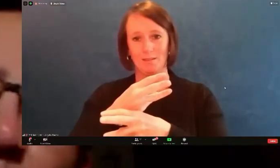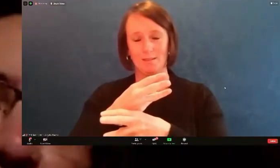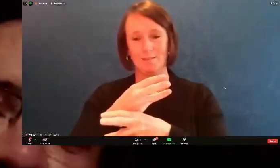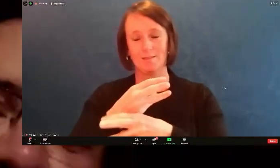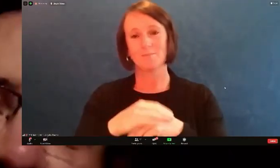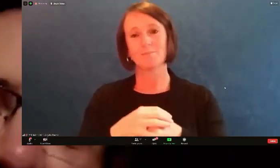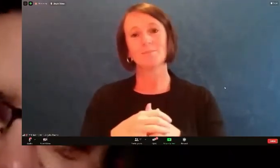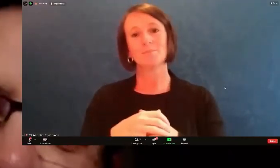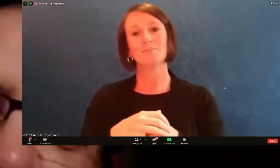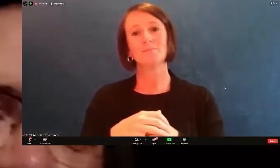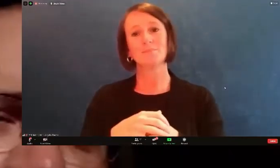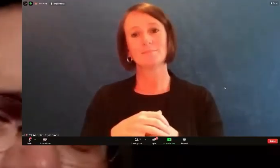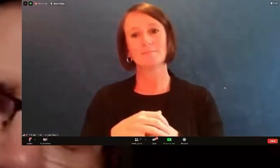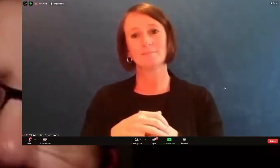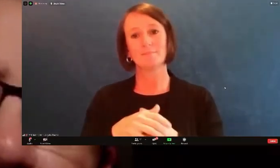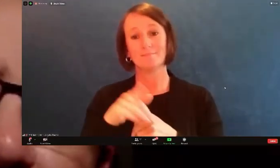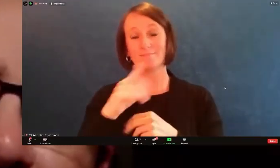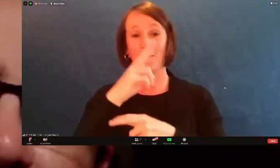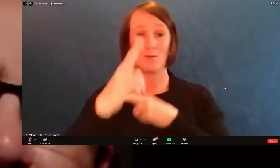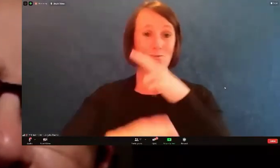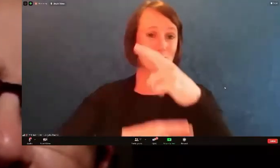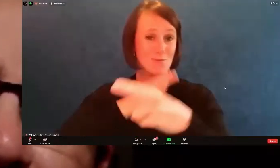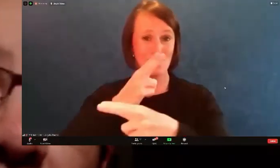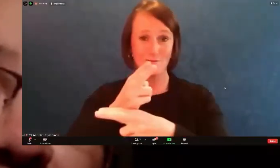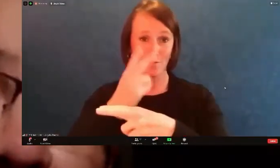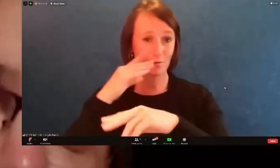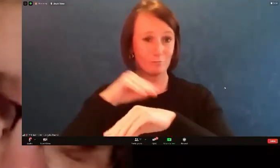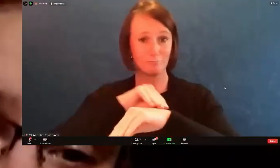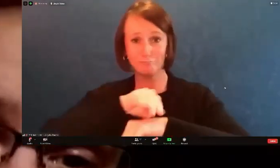are about to change our universe